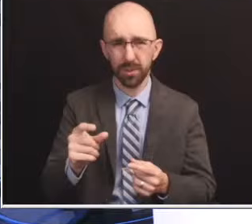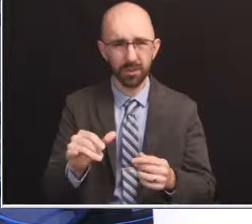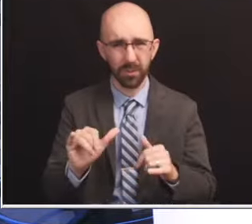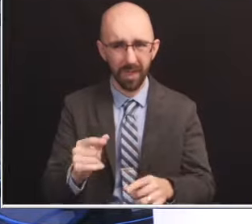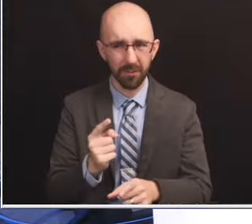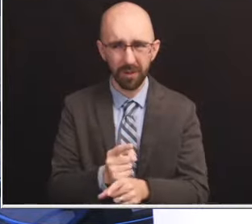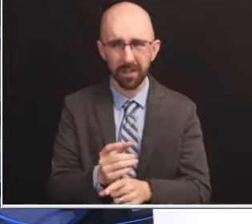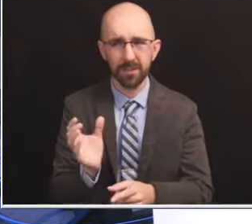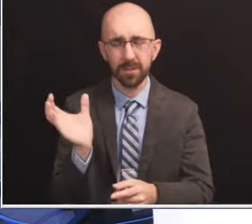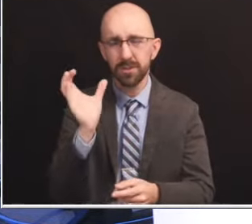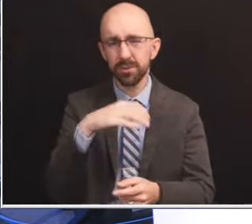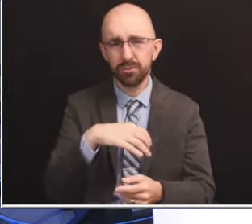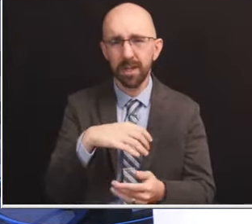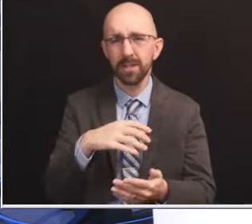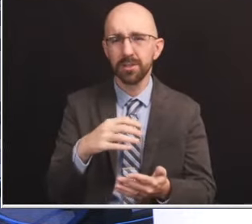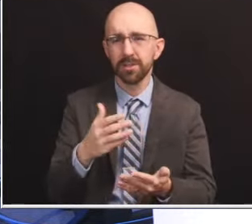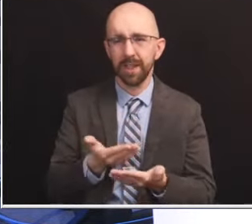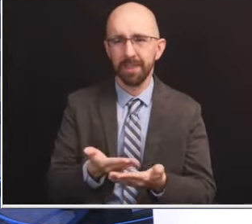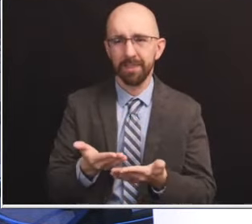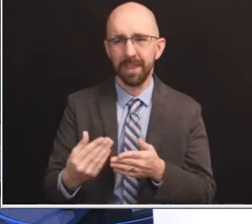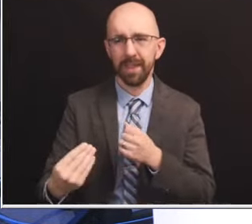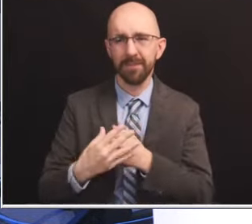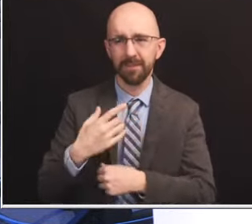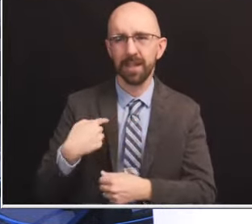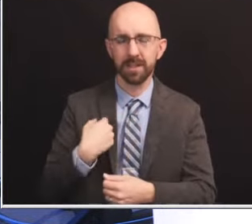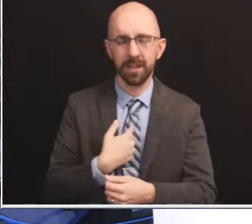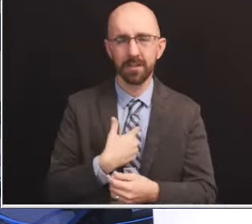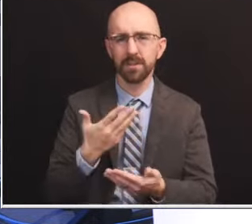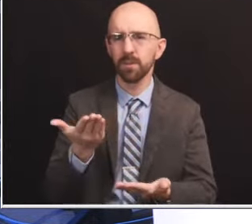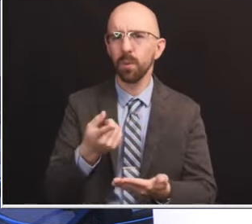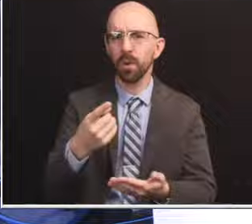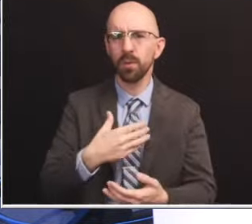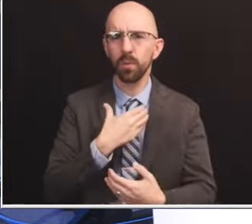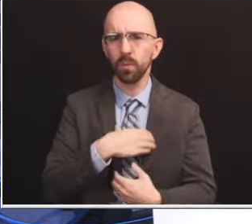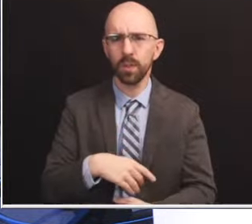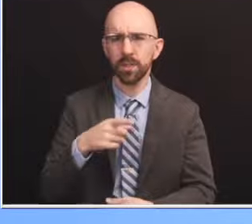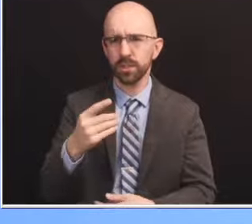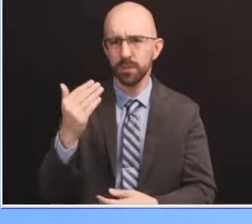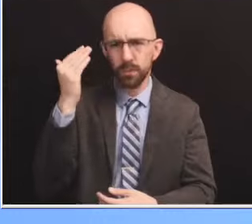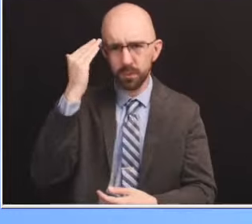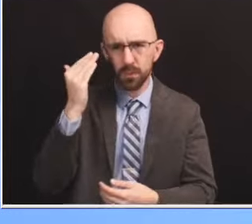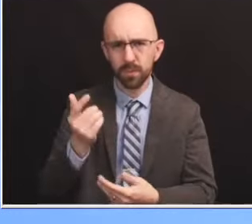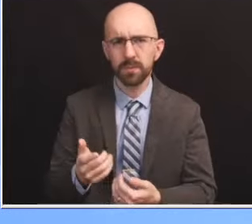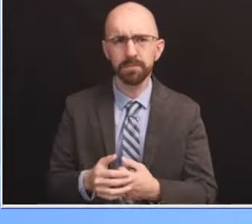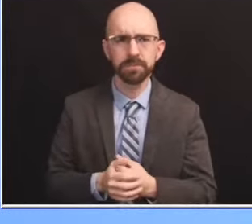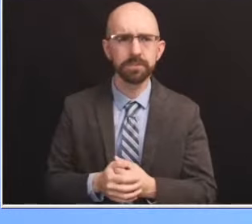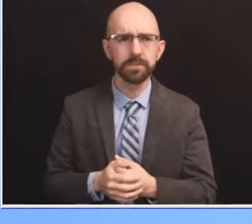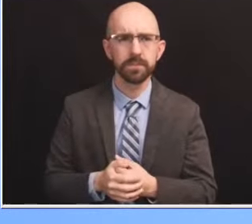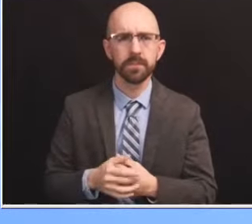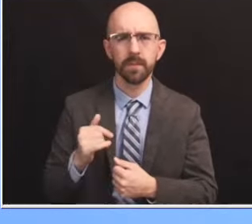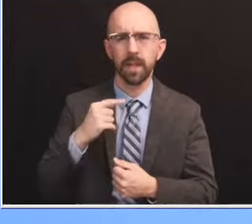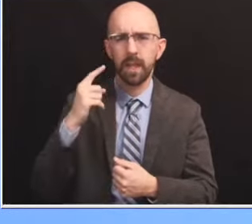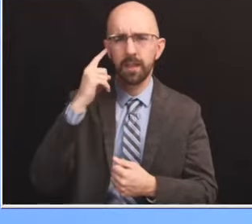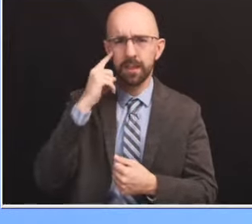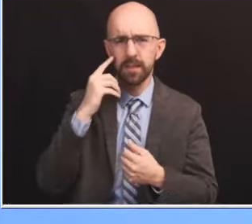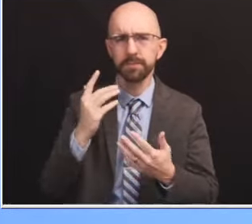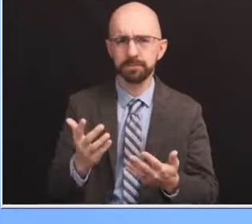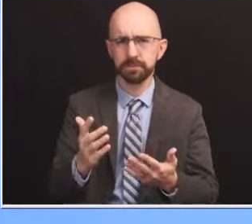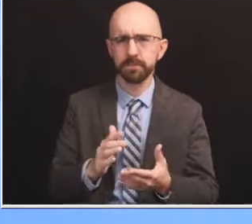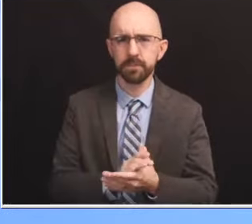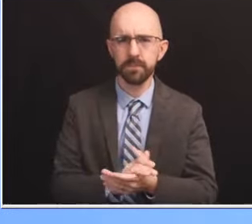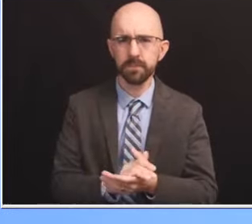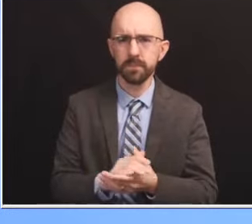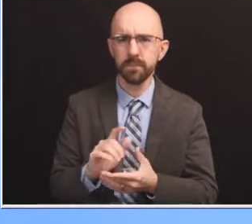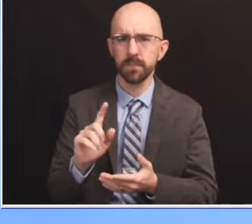thing that it does to us. Dr. Townley, what do you wish viewers knew? Yeah, I think from just kind of